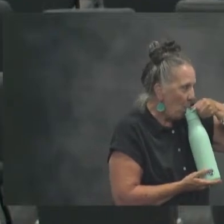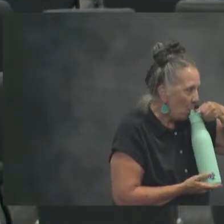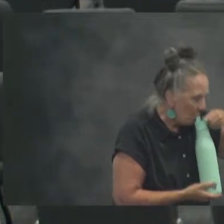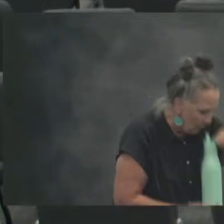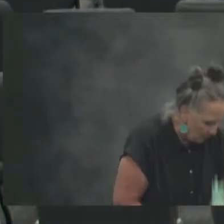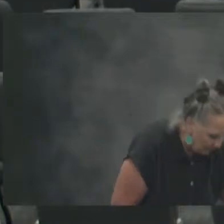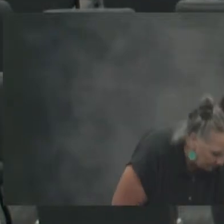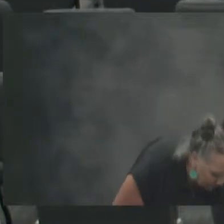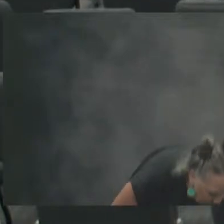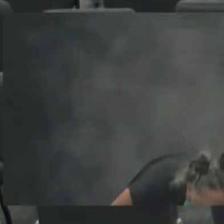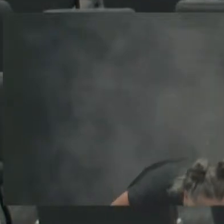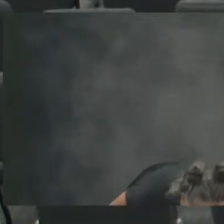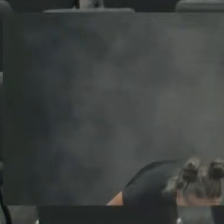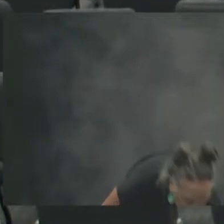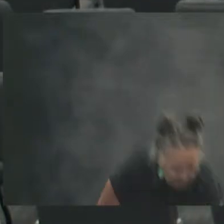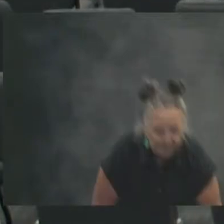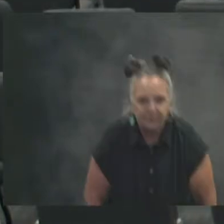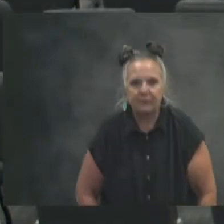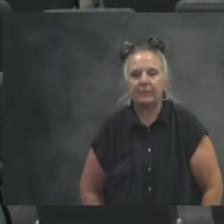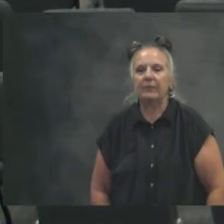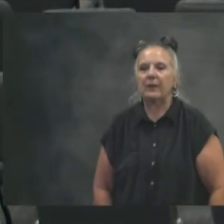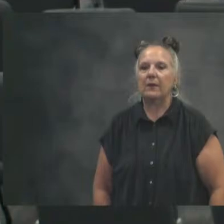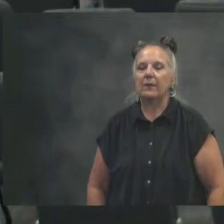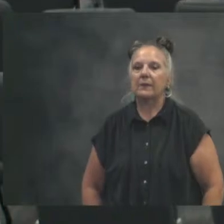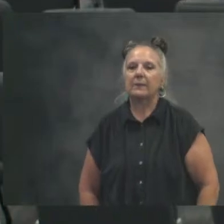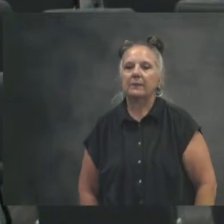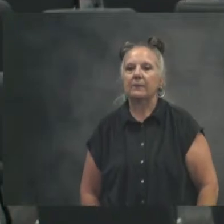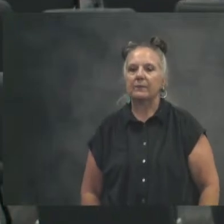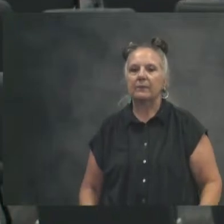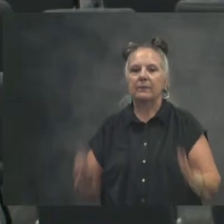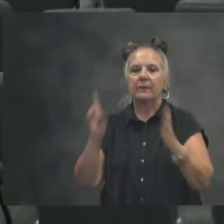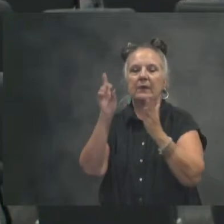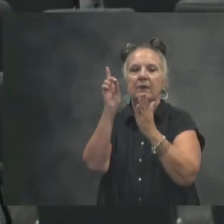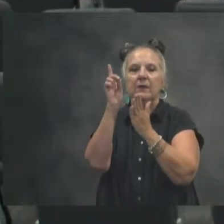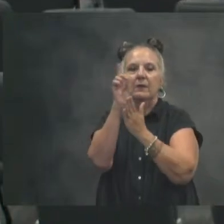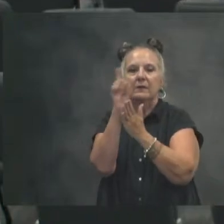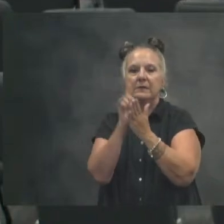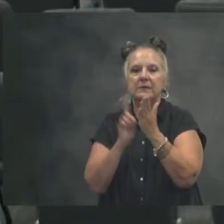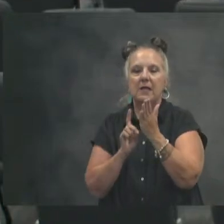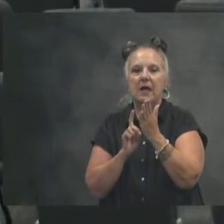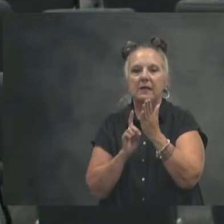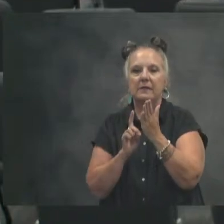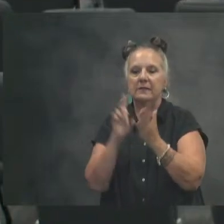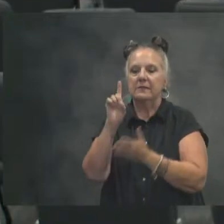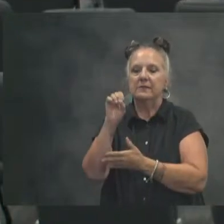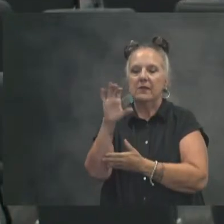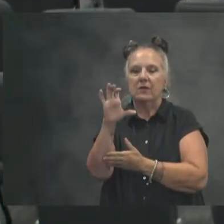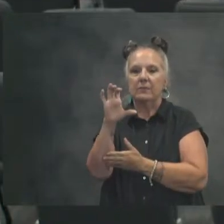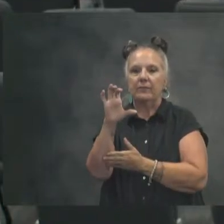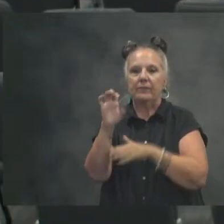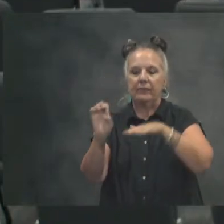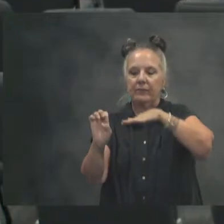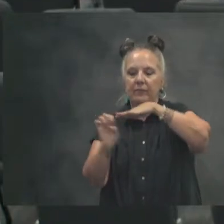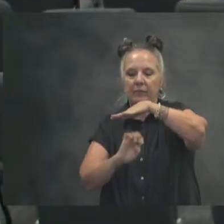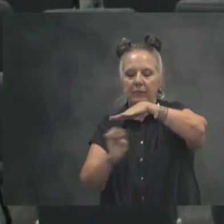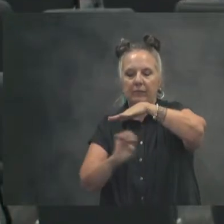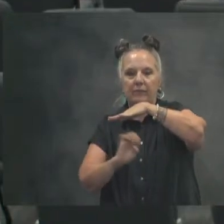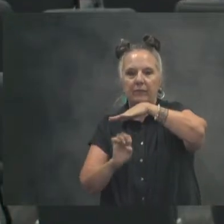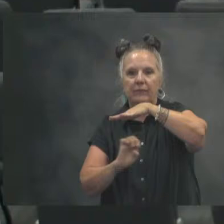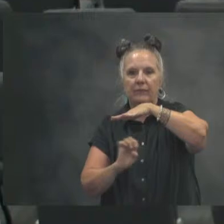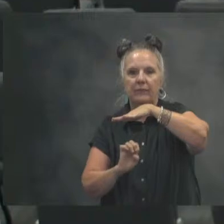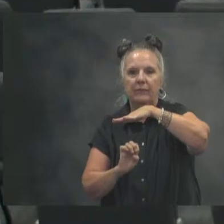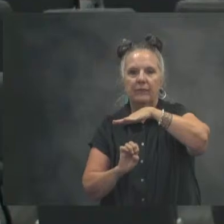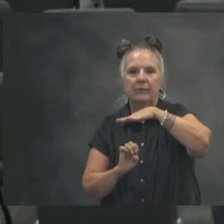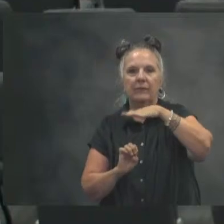Okay, our next agenda item is the design development documents for the Downsville Pike Elementary School. We have Mr. Criswell, our